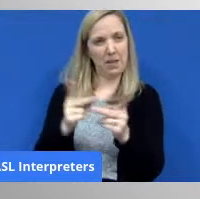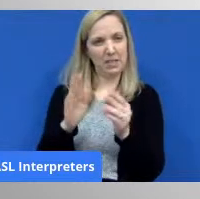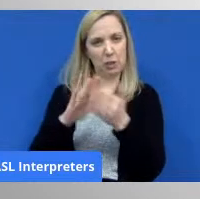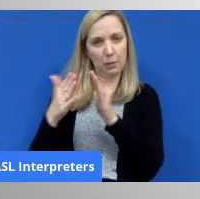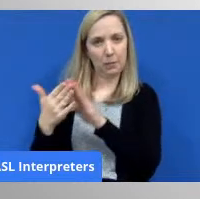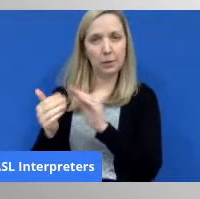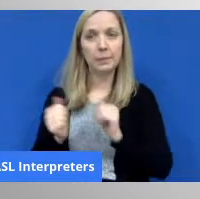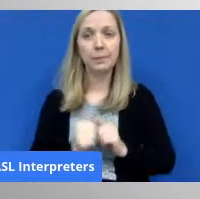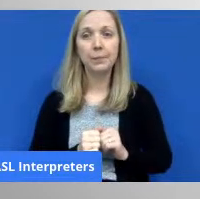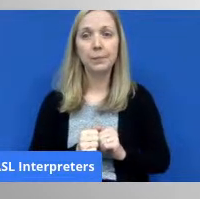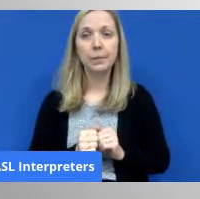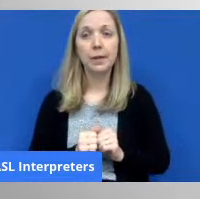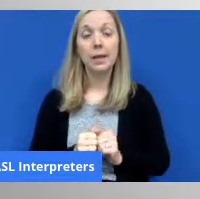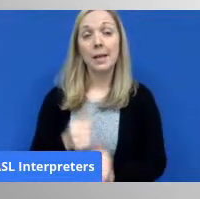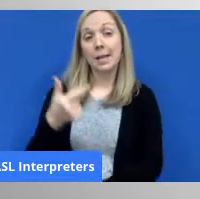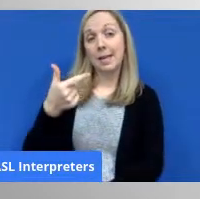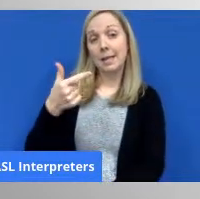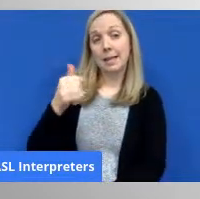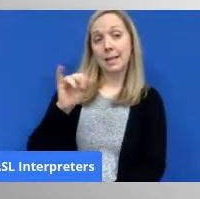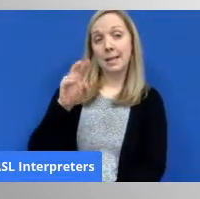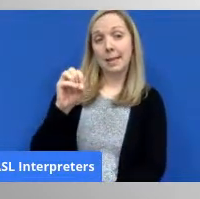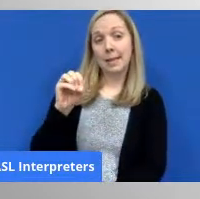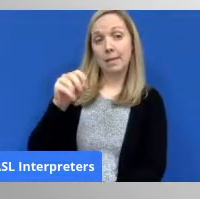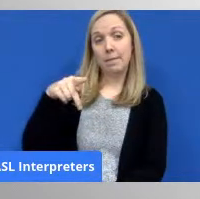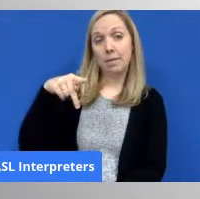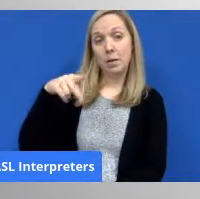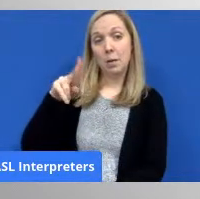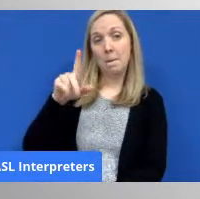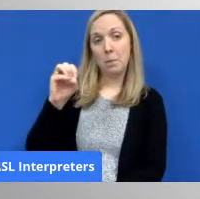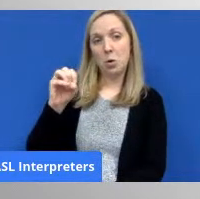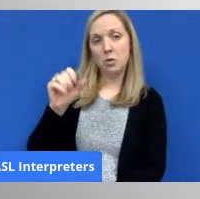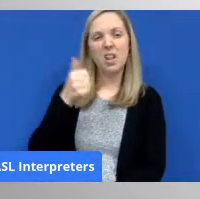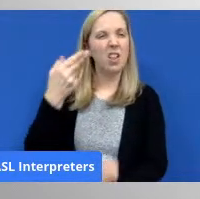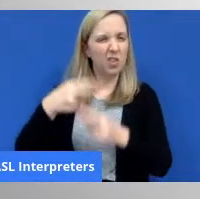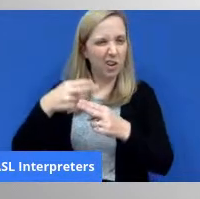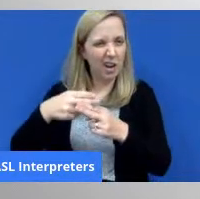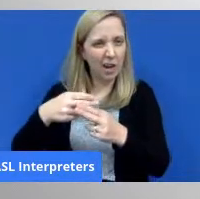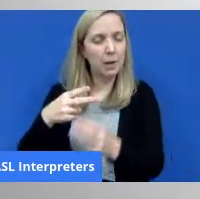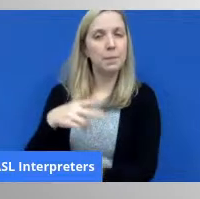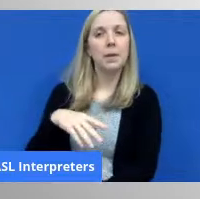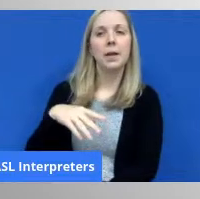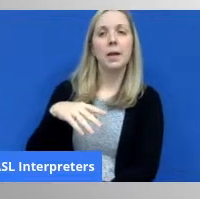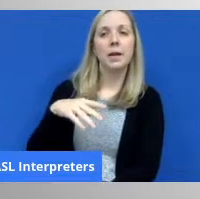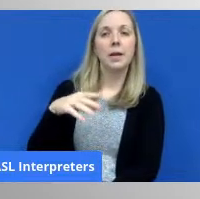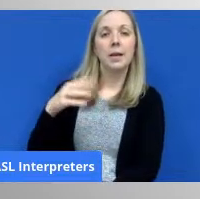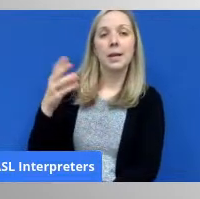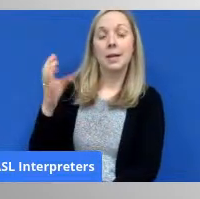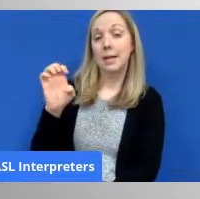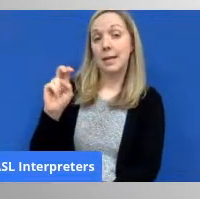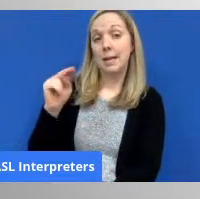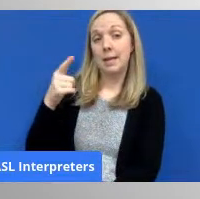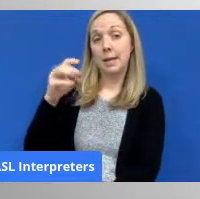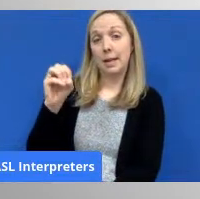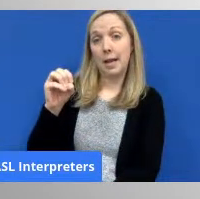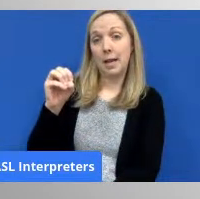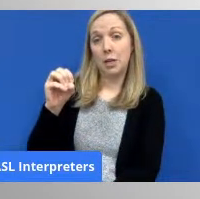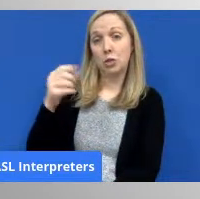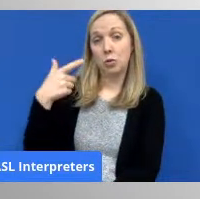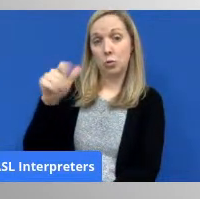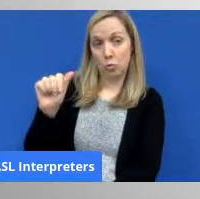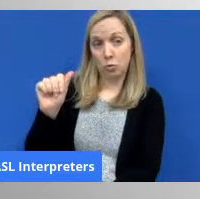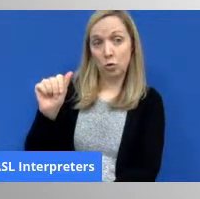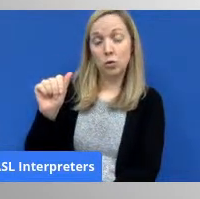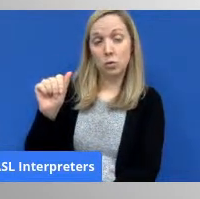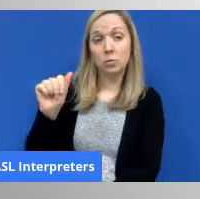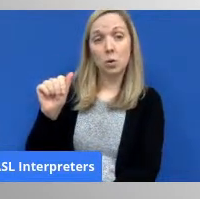or Engage Georgia, as we call it on campus. If you signed up for the MLK Day of Service or Rivers Alive, you have used Give Pulse, and